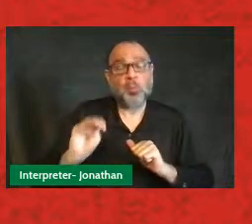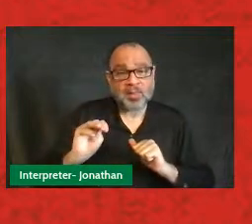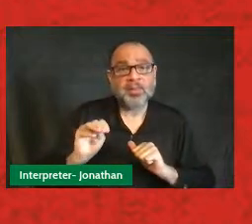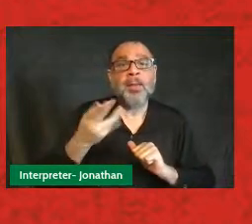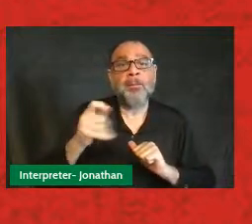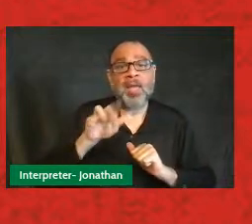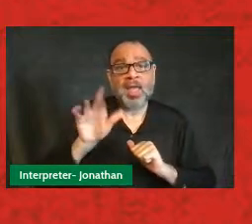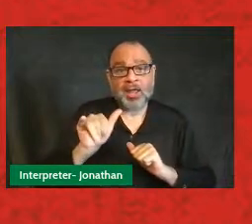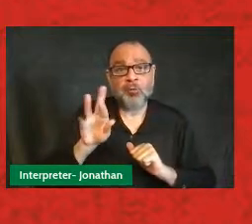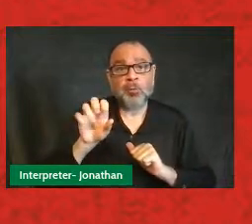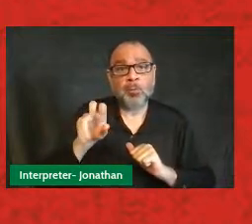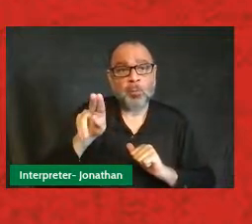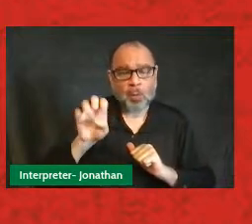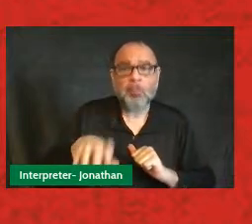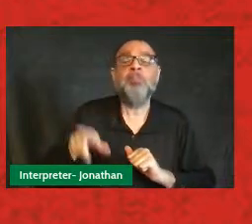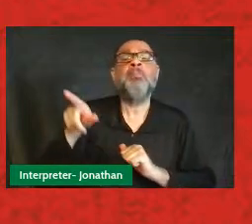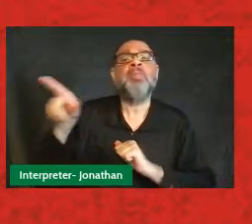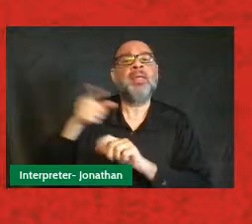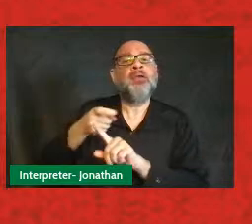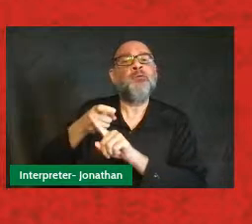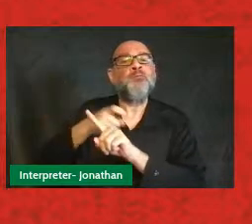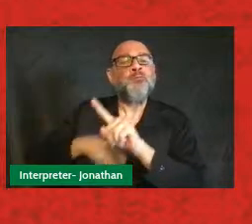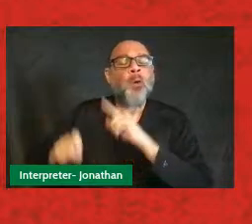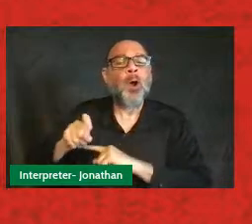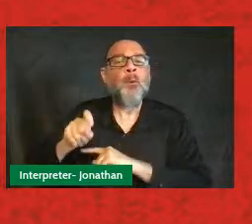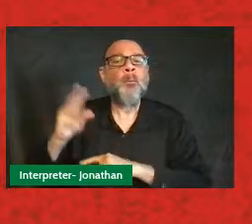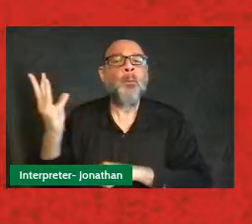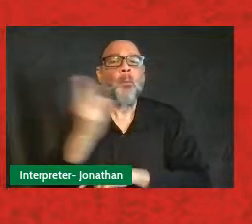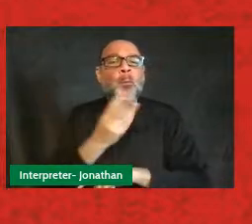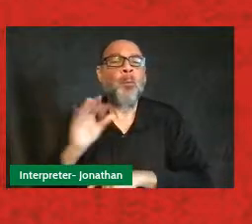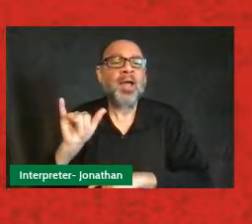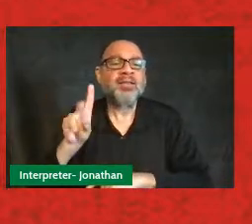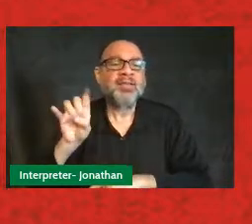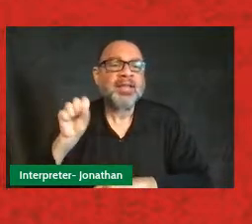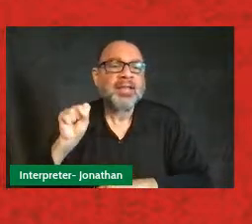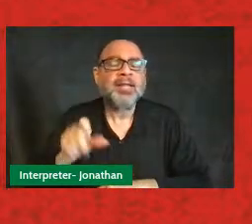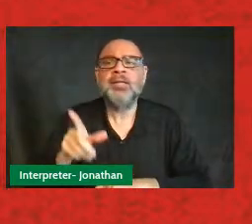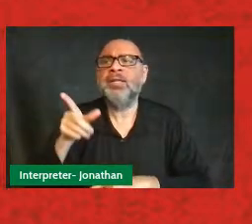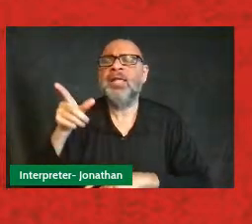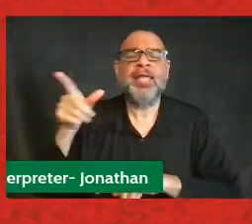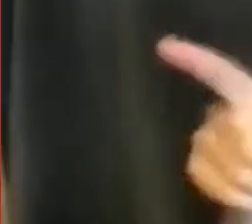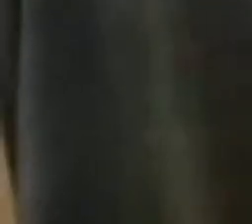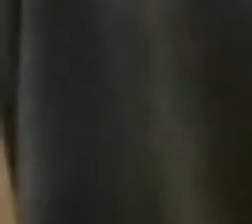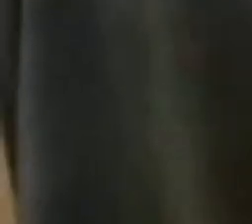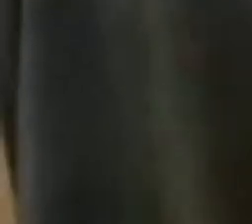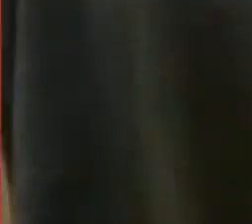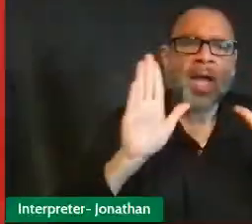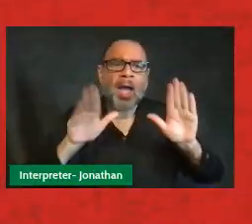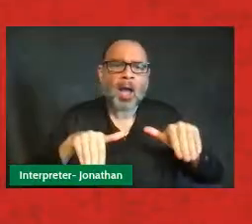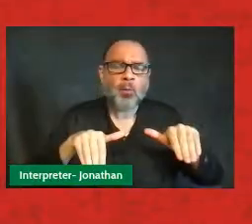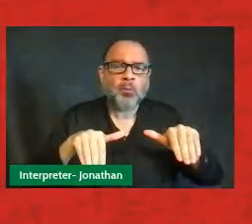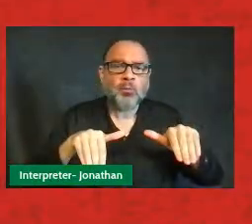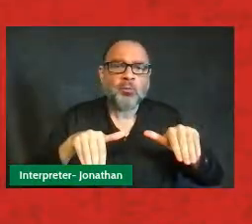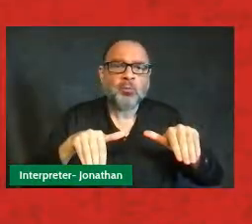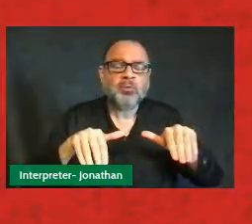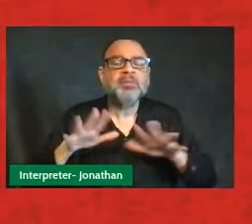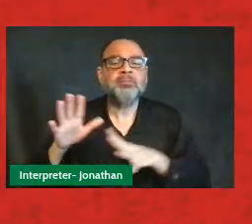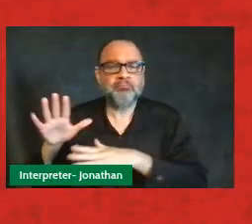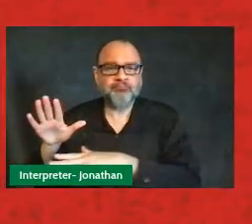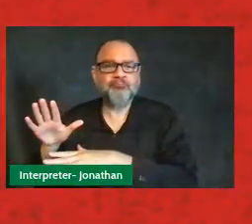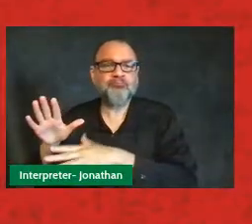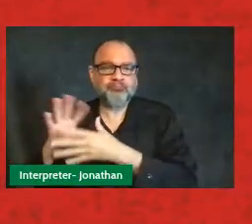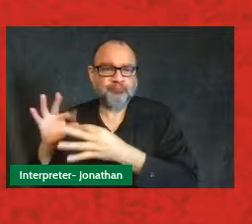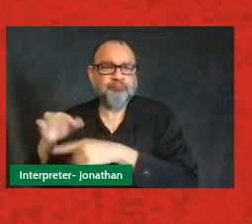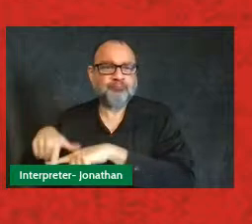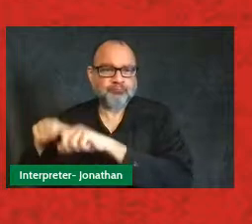retired West Indian steamship steward, acquired a house on Thomas Street in Lower Manhattan, New York